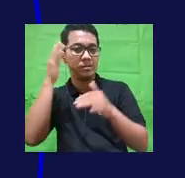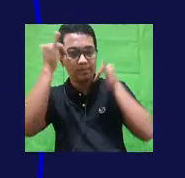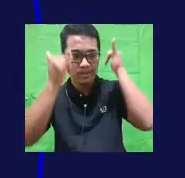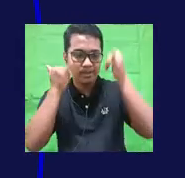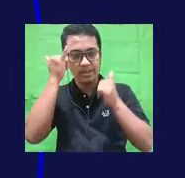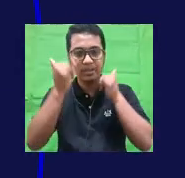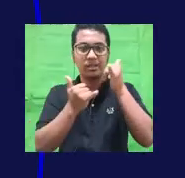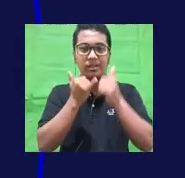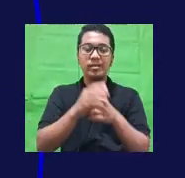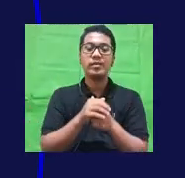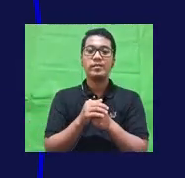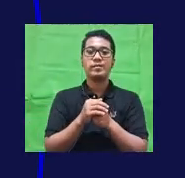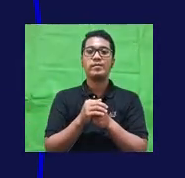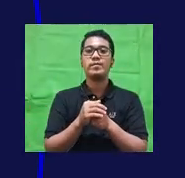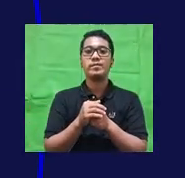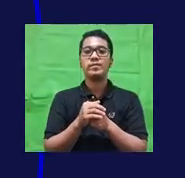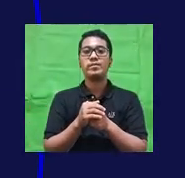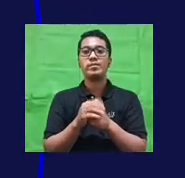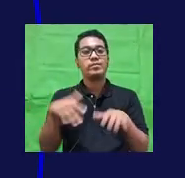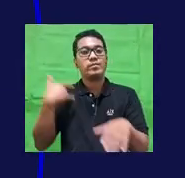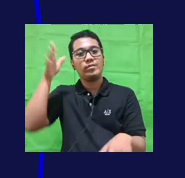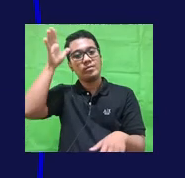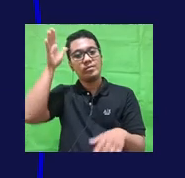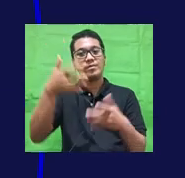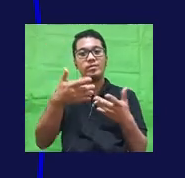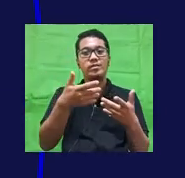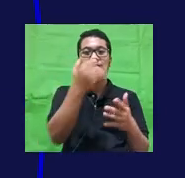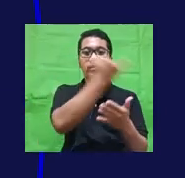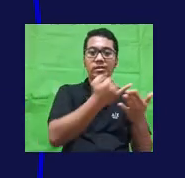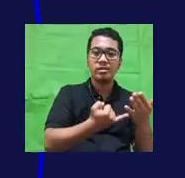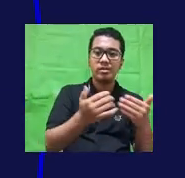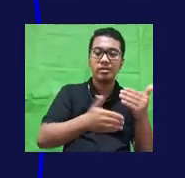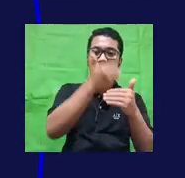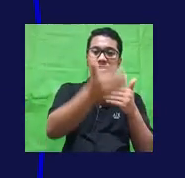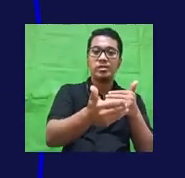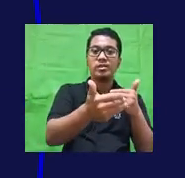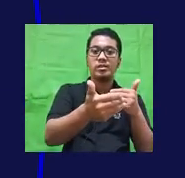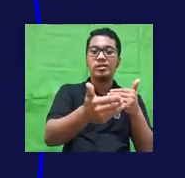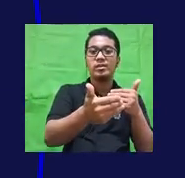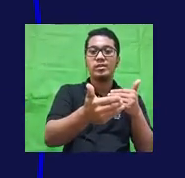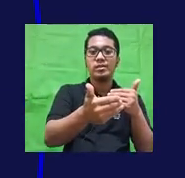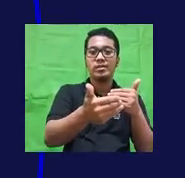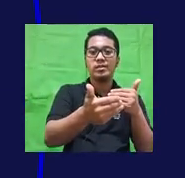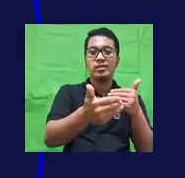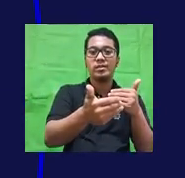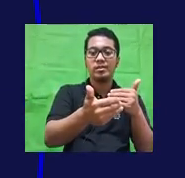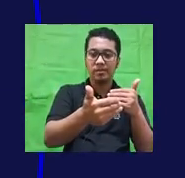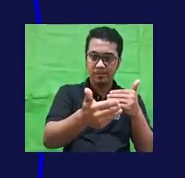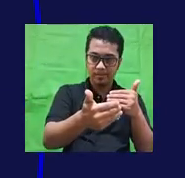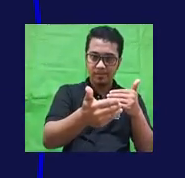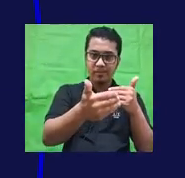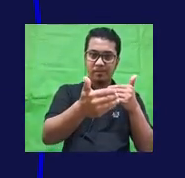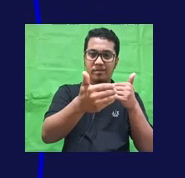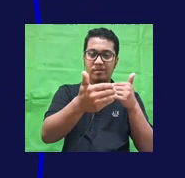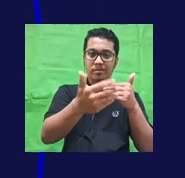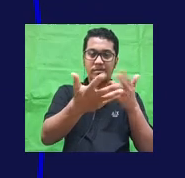And then the final image, we see this ceramic jars that had fungi. I also think